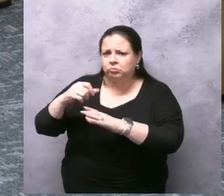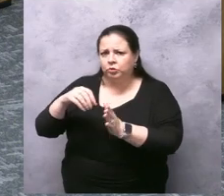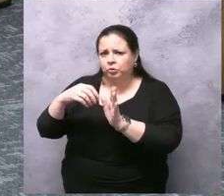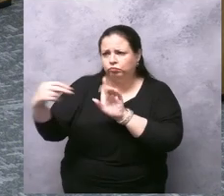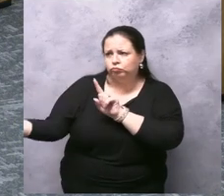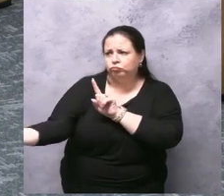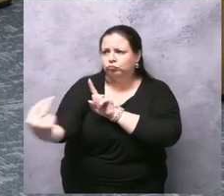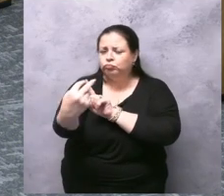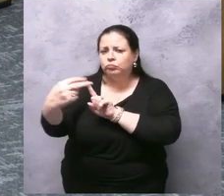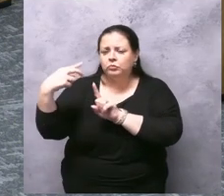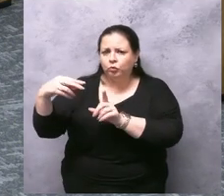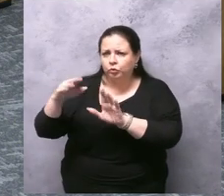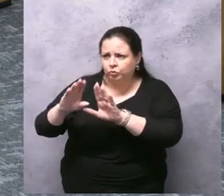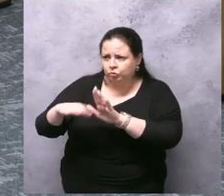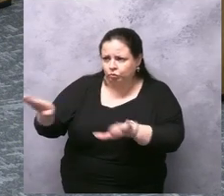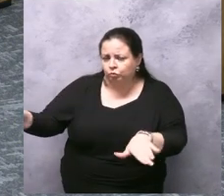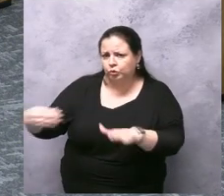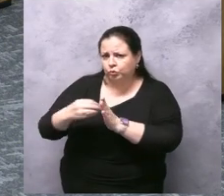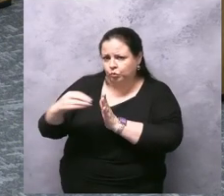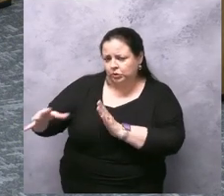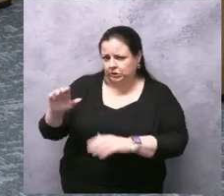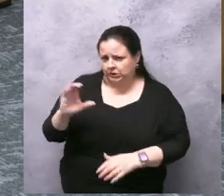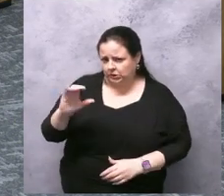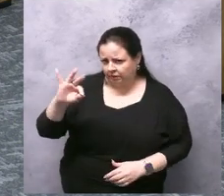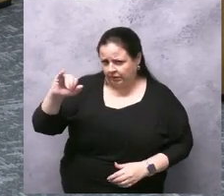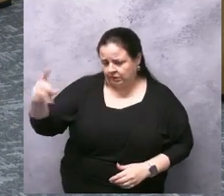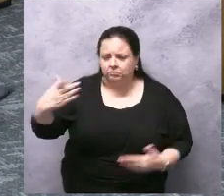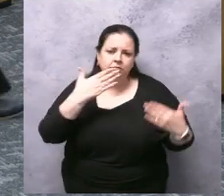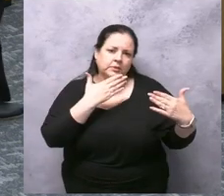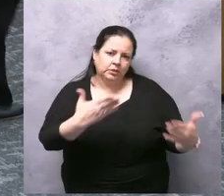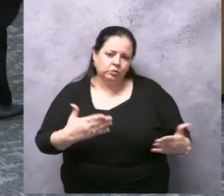of Cypress-Fairbanks ISD? Thank you.